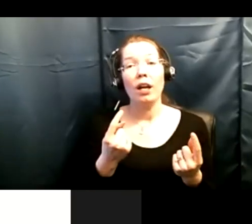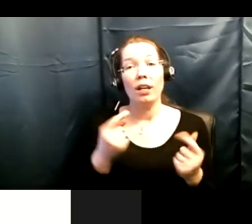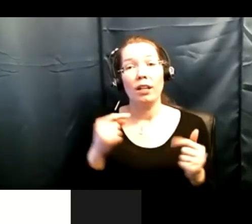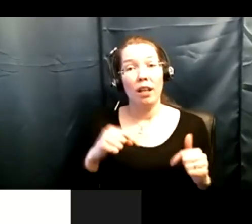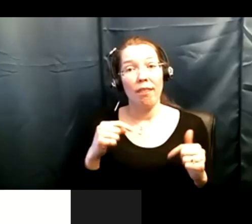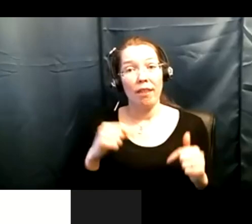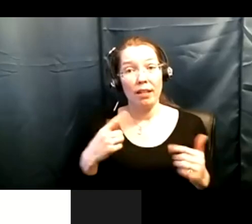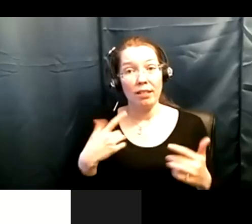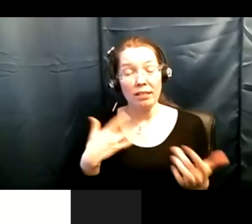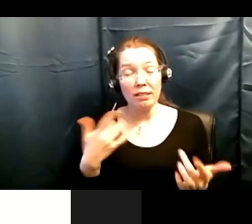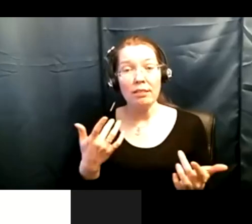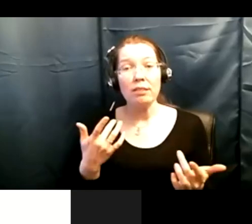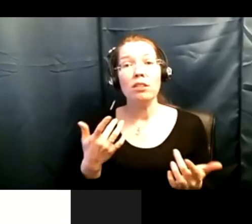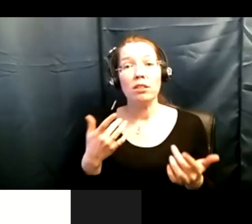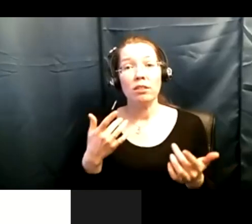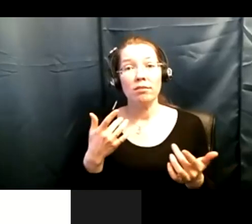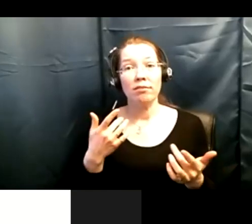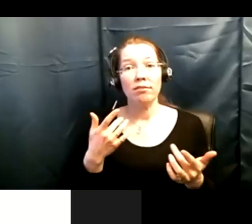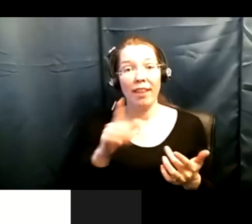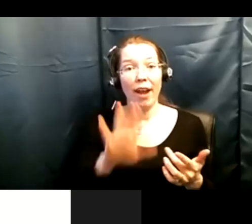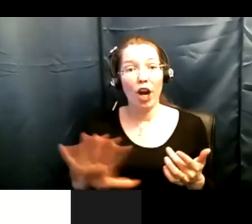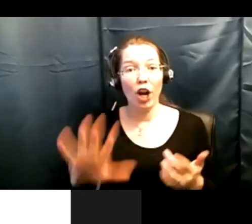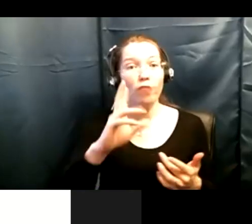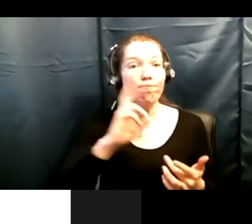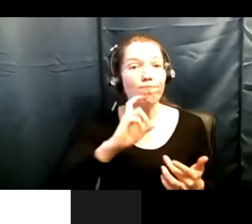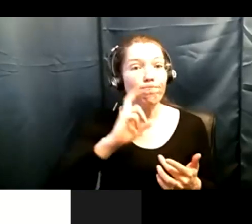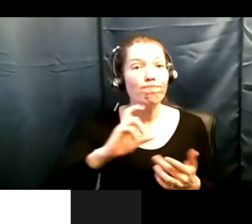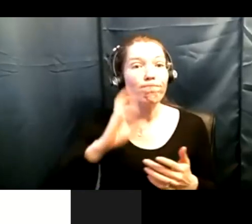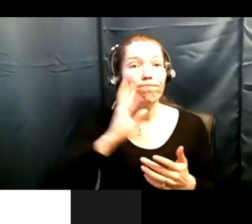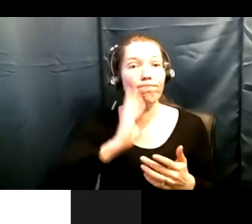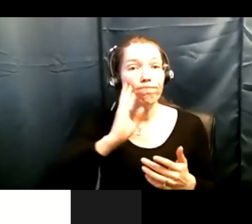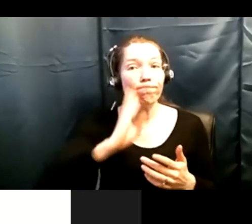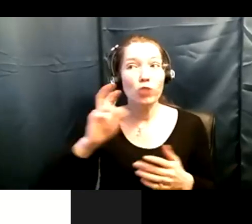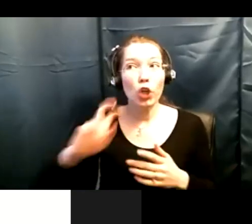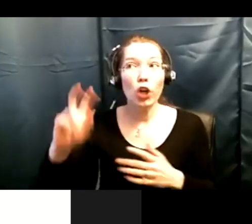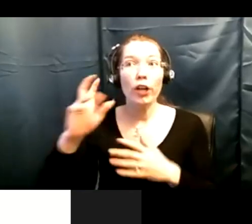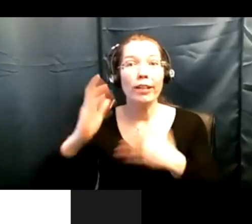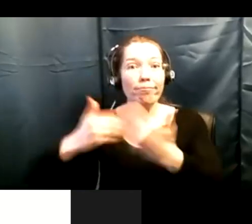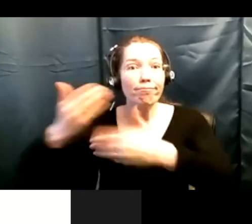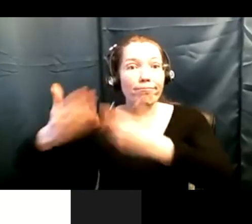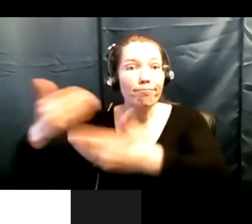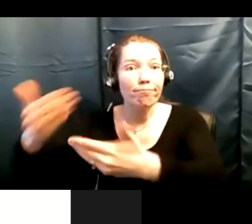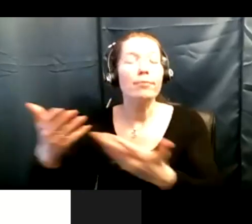this journey. And you can reach me at Chris